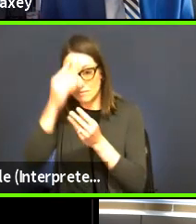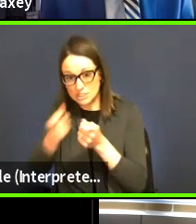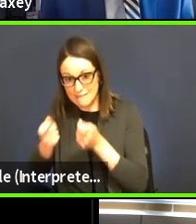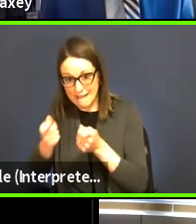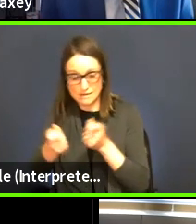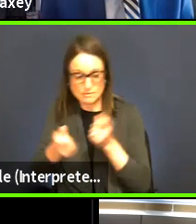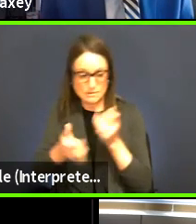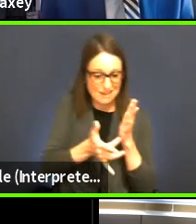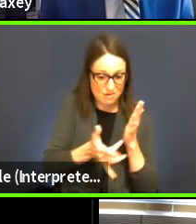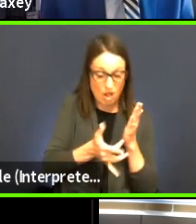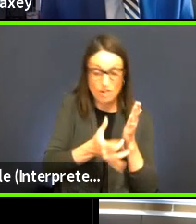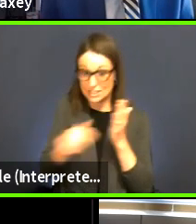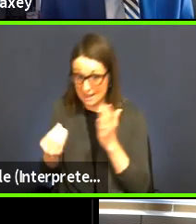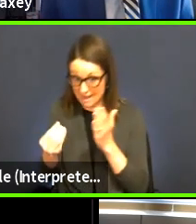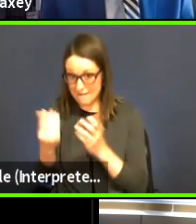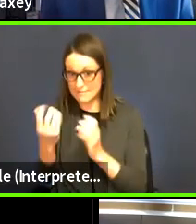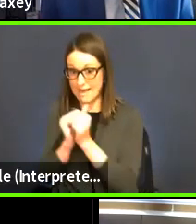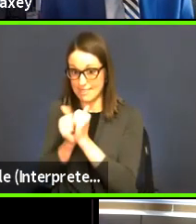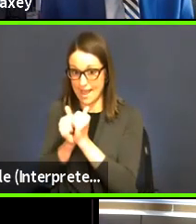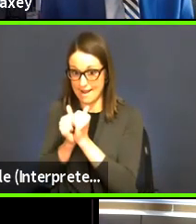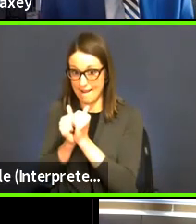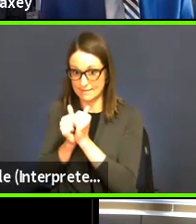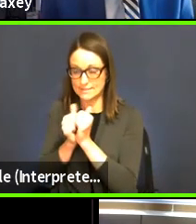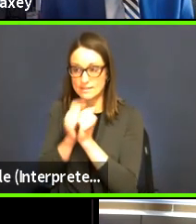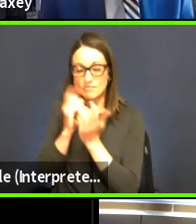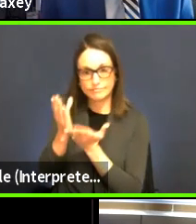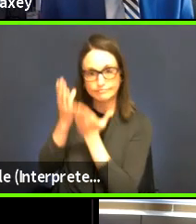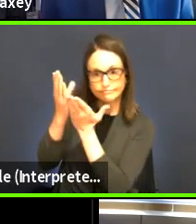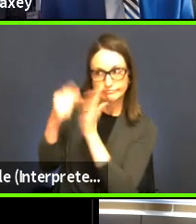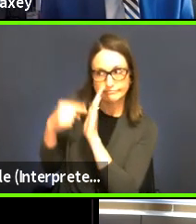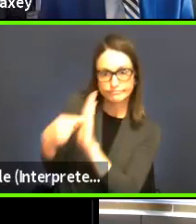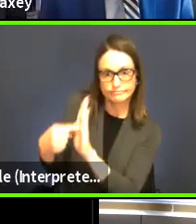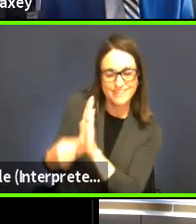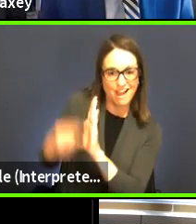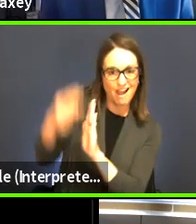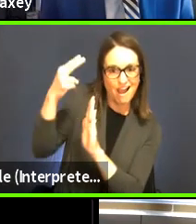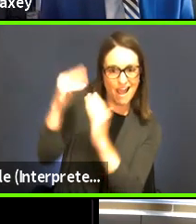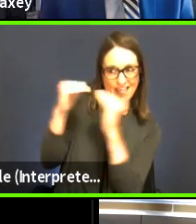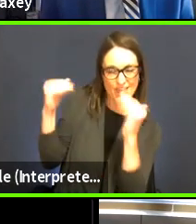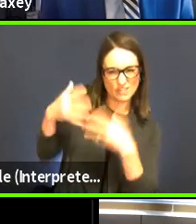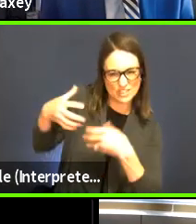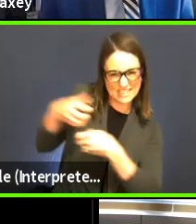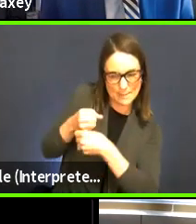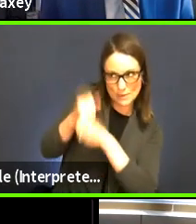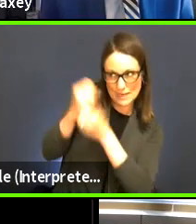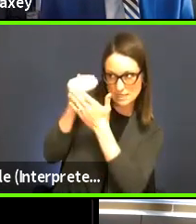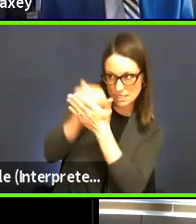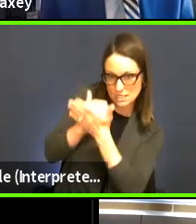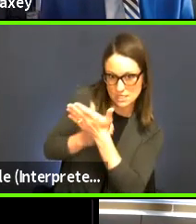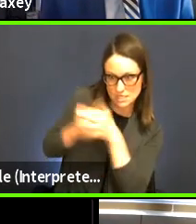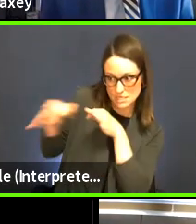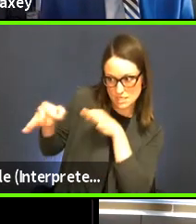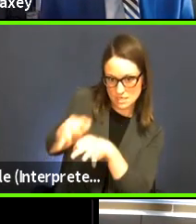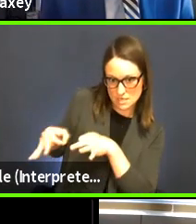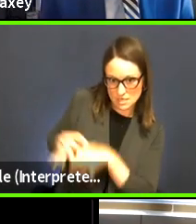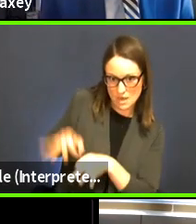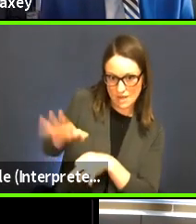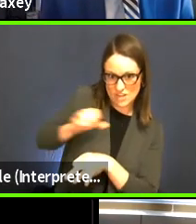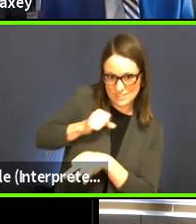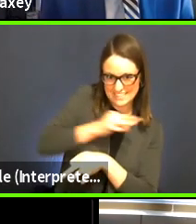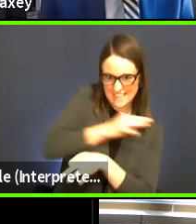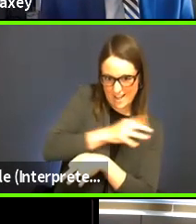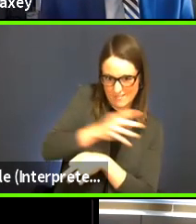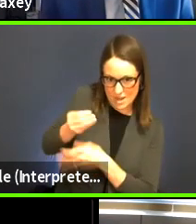athletics, are presenting high-level summaries of their budgets and staffing and assessing 3 to 7 of their major functions